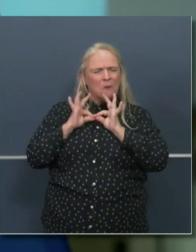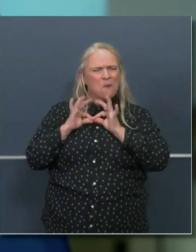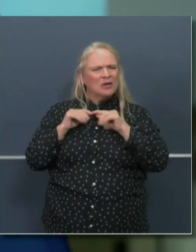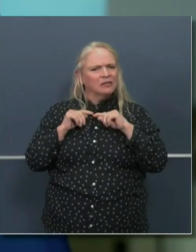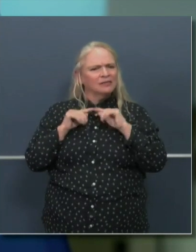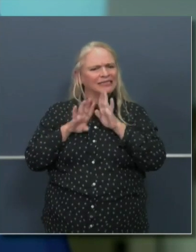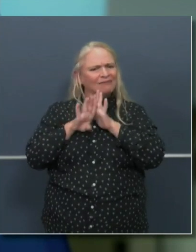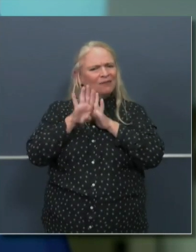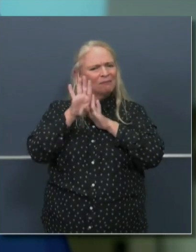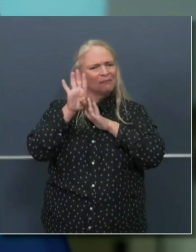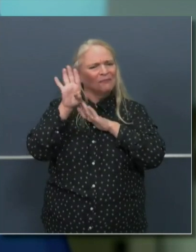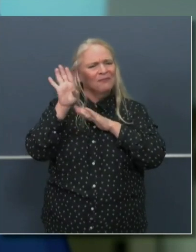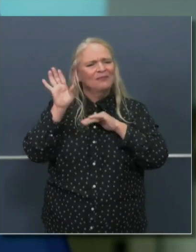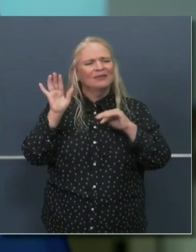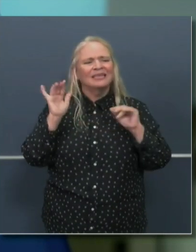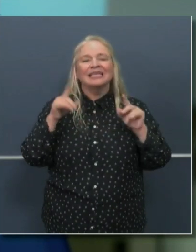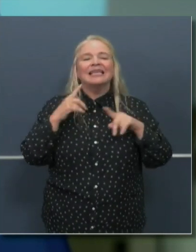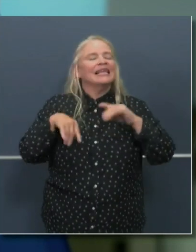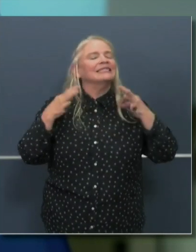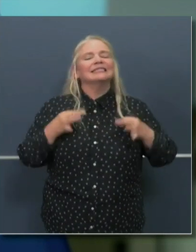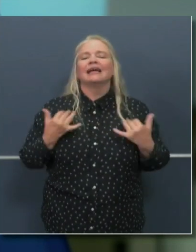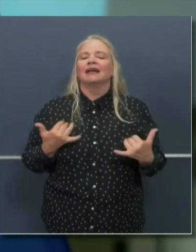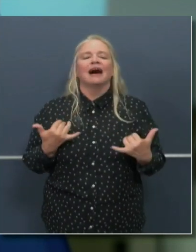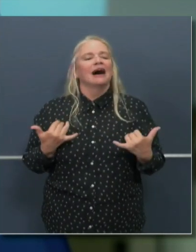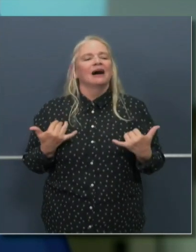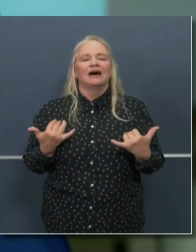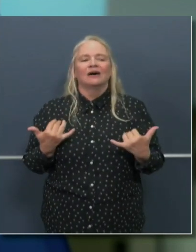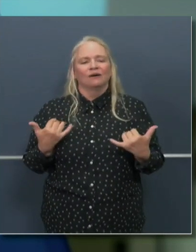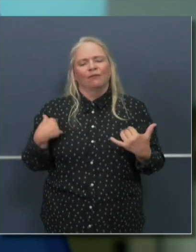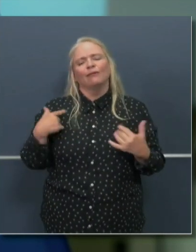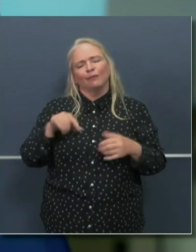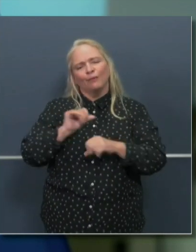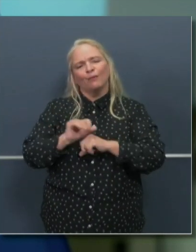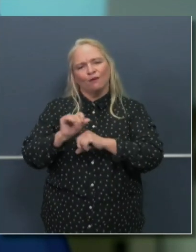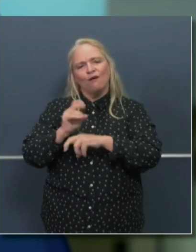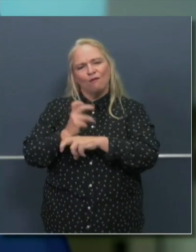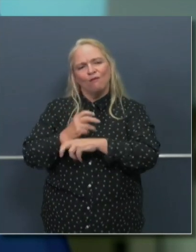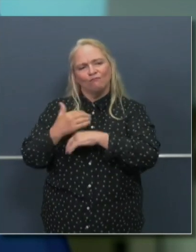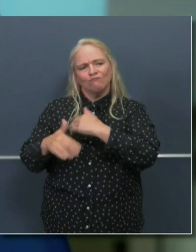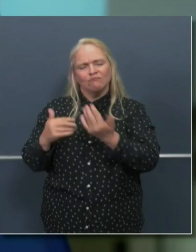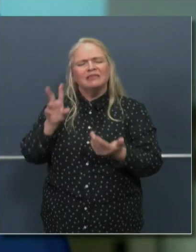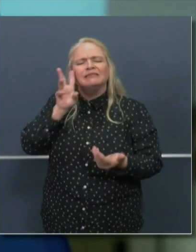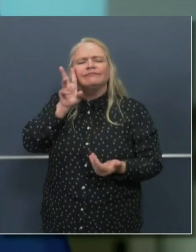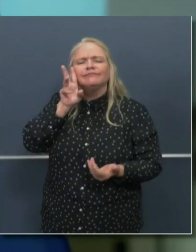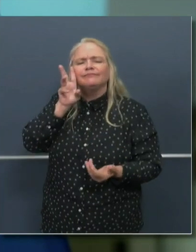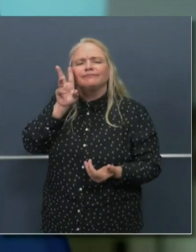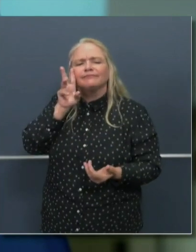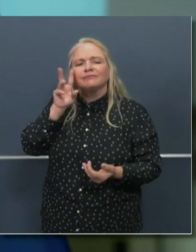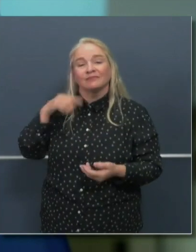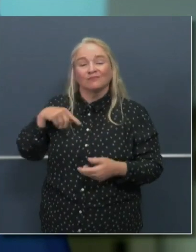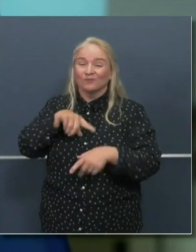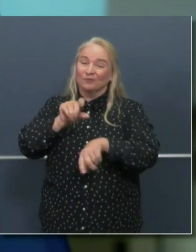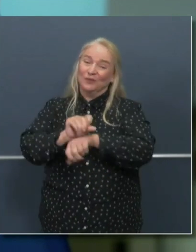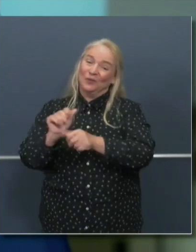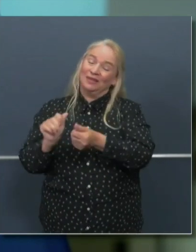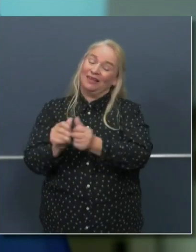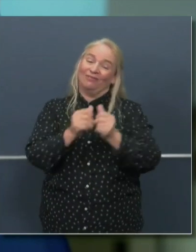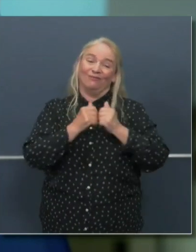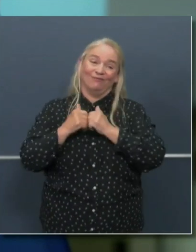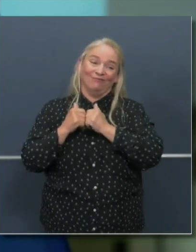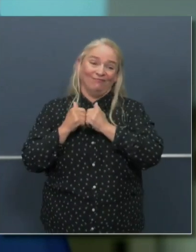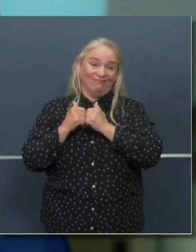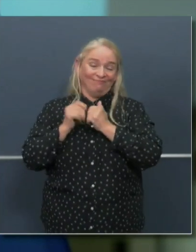to be determined, and we are working very, very collaboratively with our partners all across the state in this